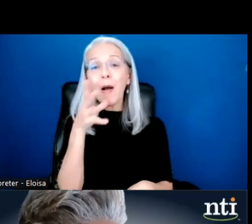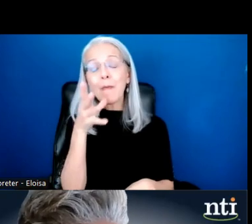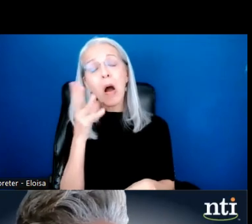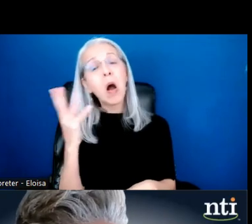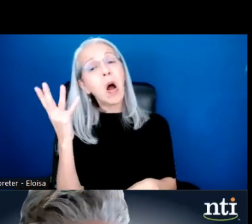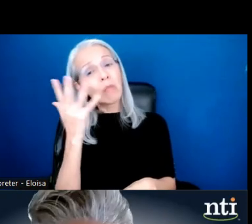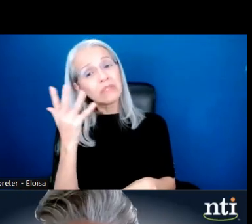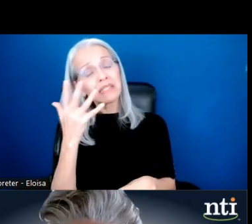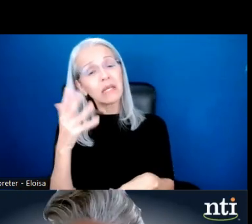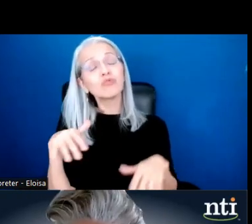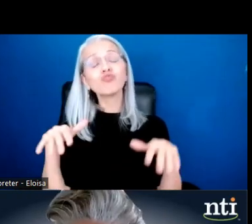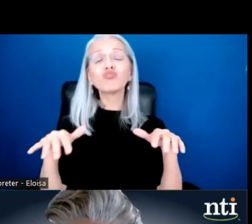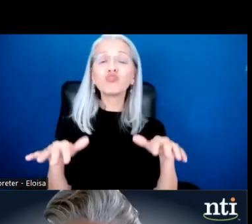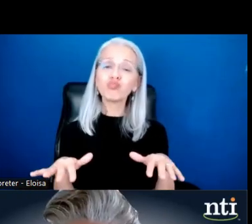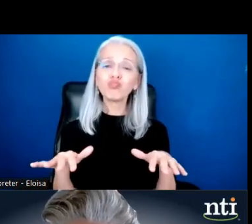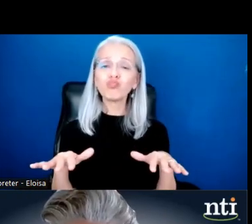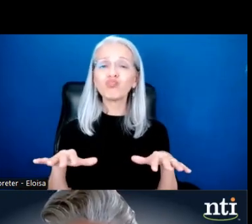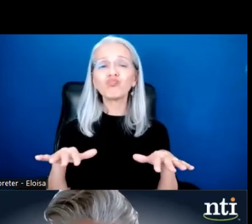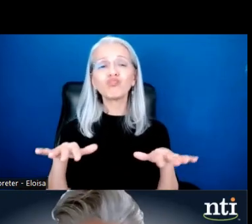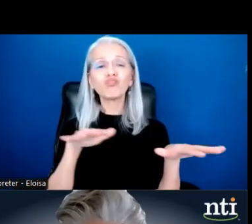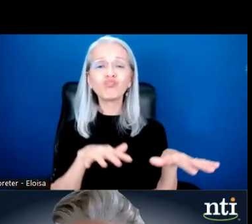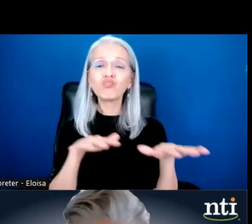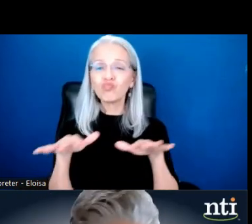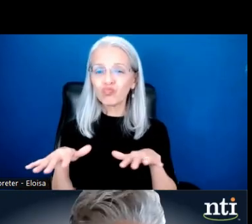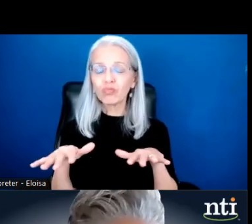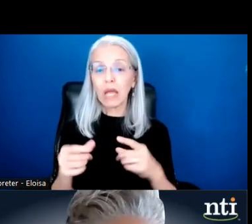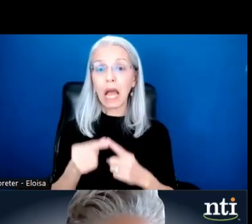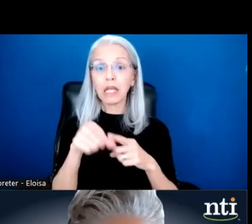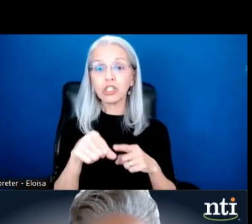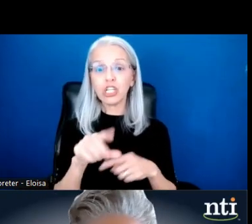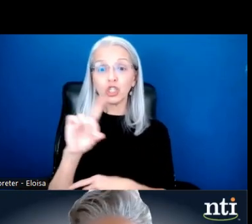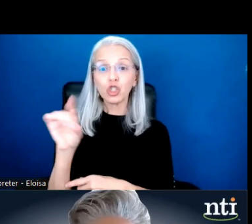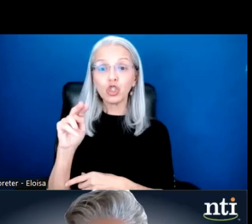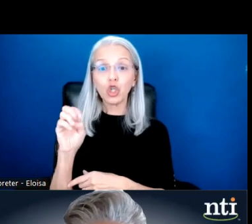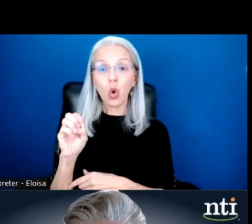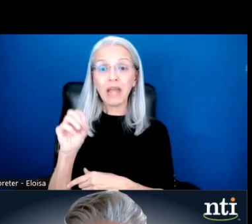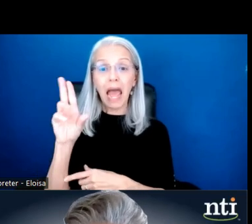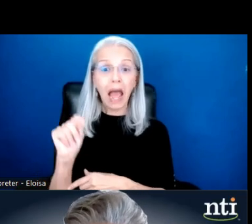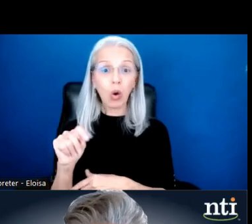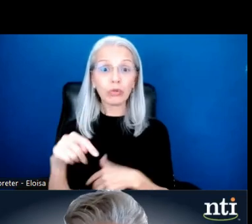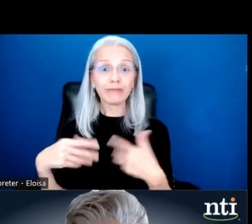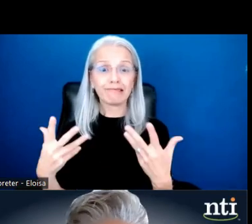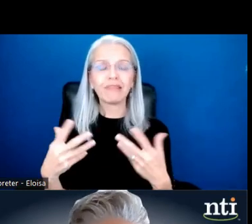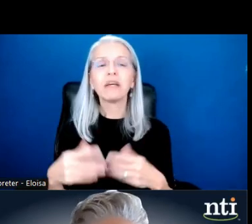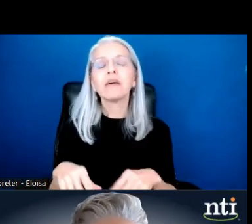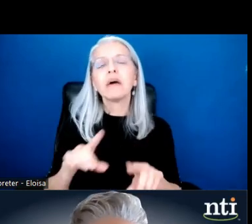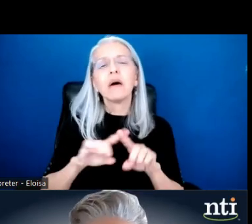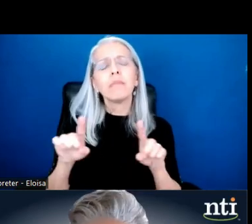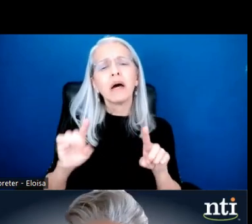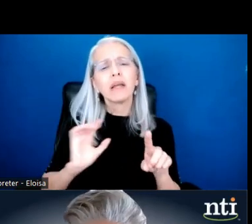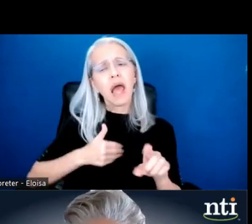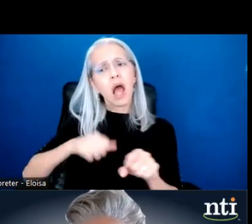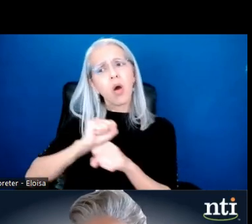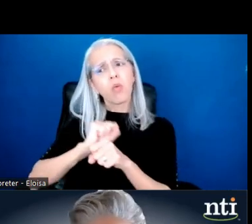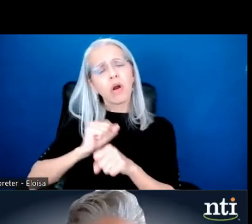seem cool unless she's just, you know, zoned out or something. So we often in our work want